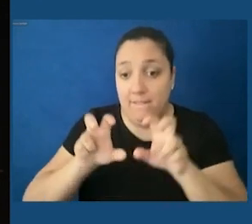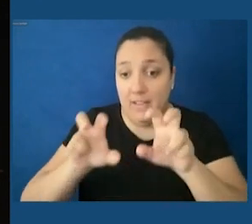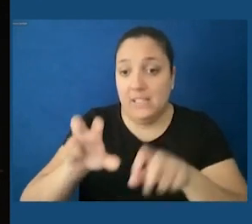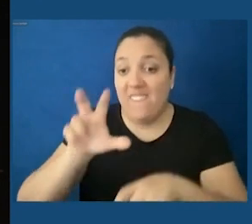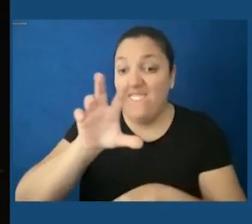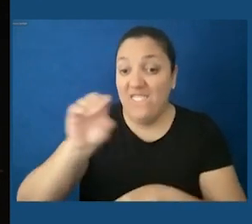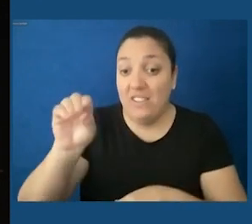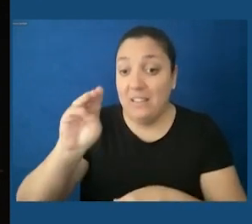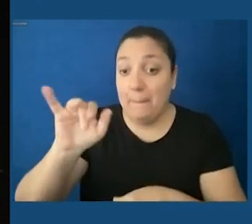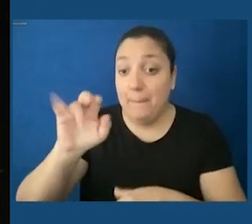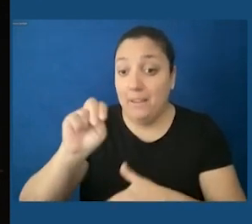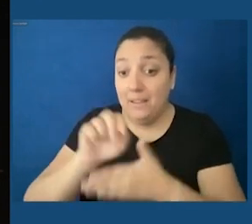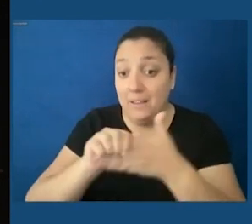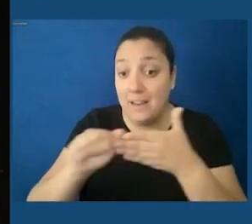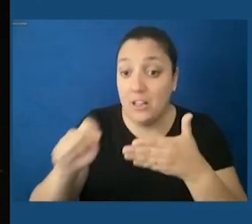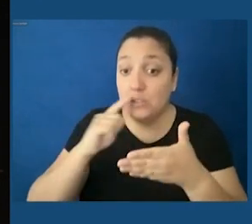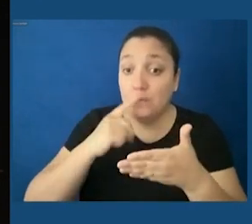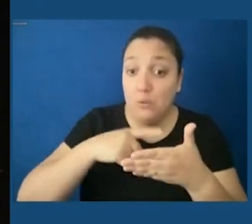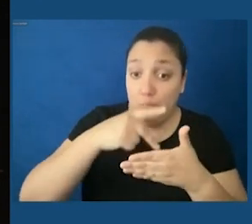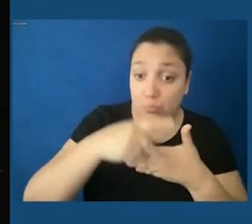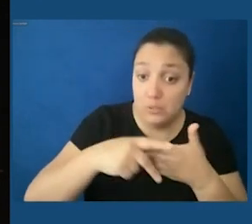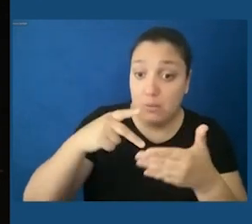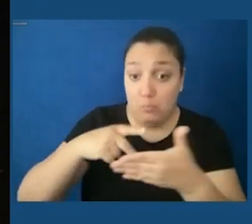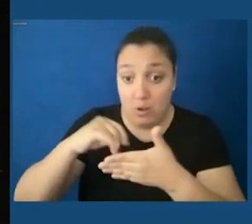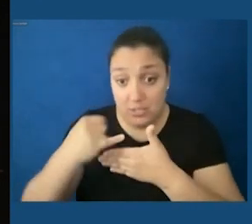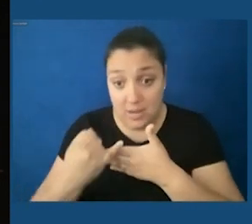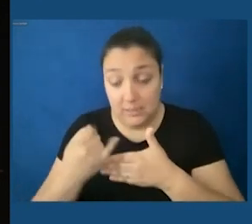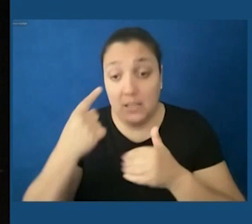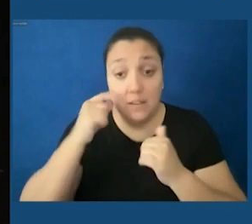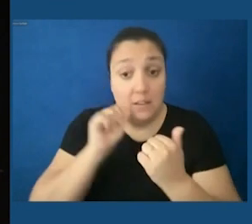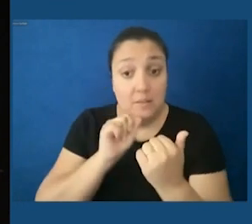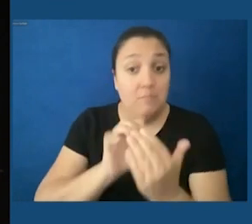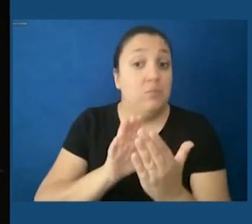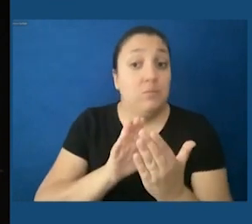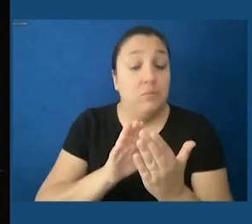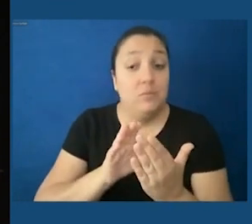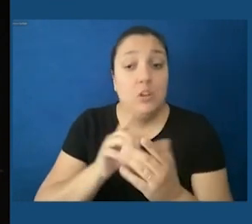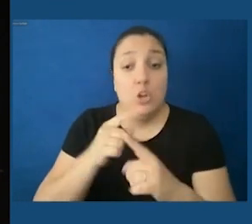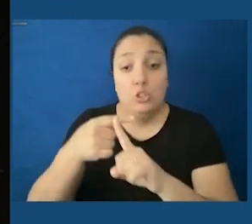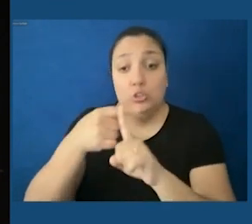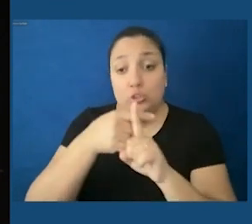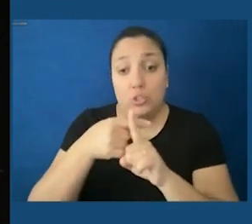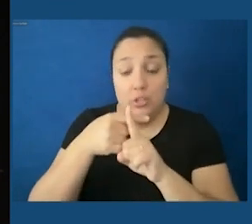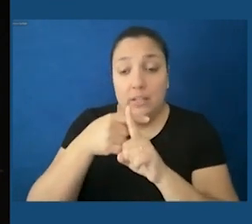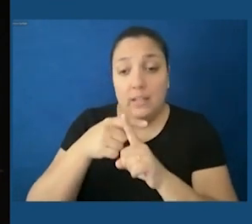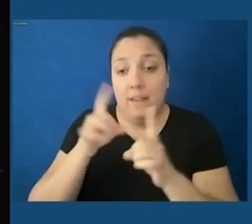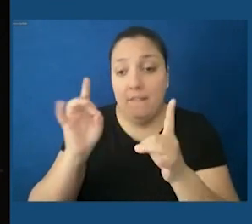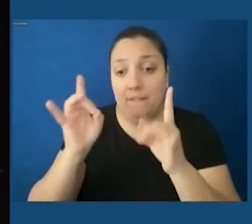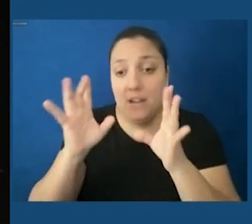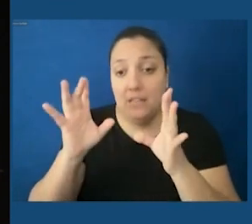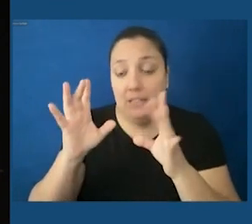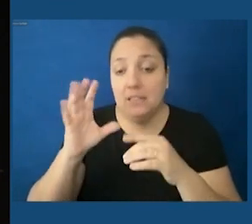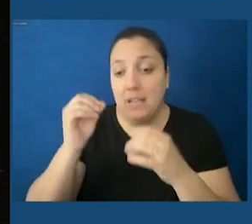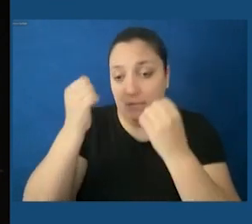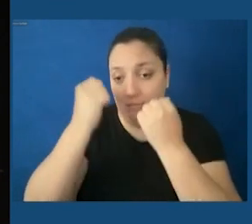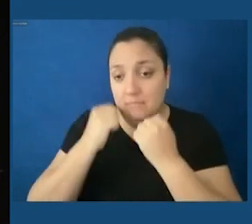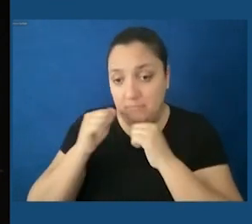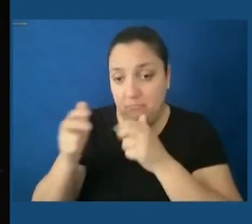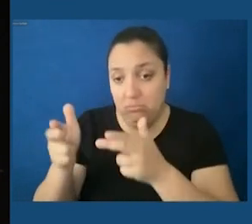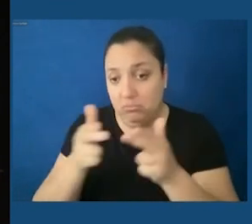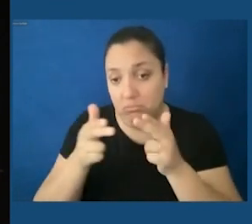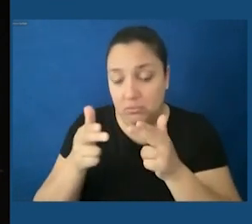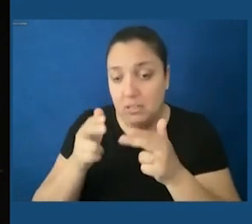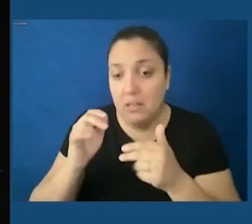in projects and programs addressing targeted violence and terrorism prevention. And we've done that in a number of